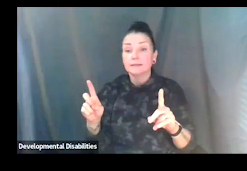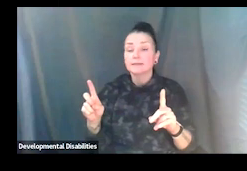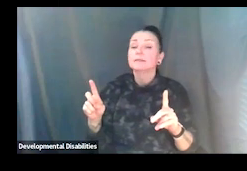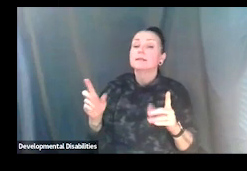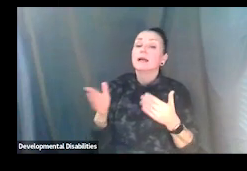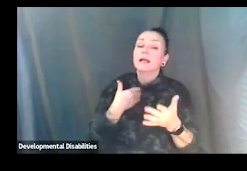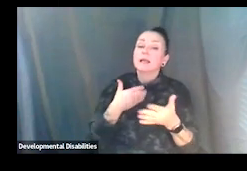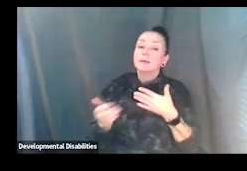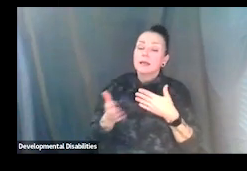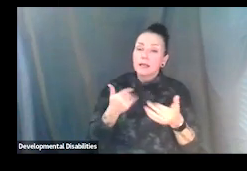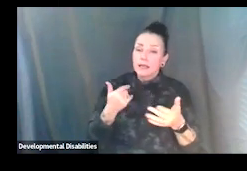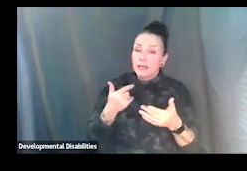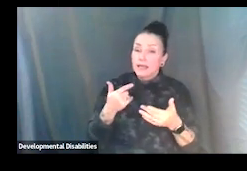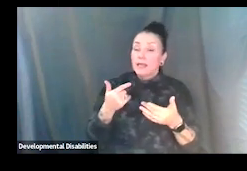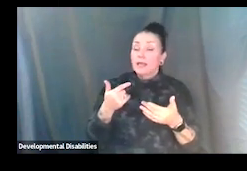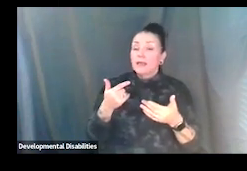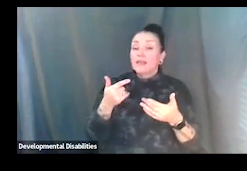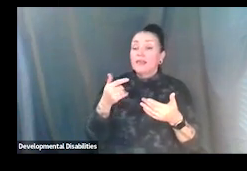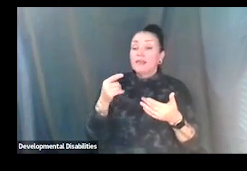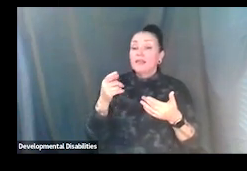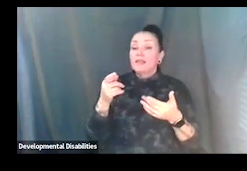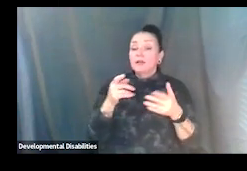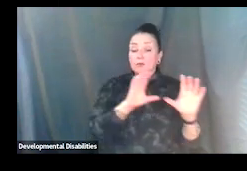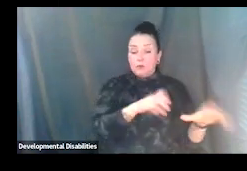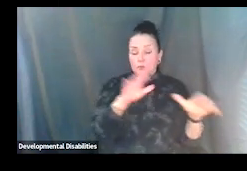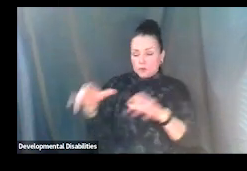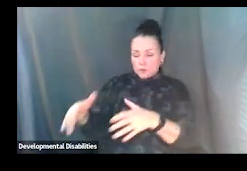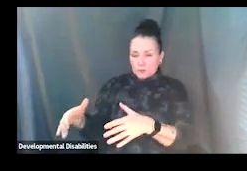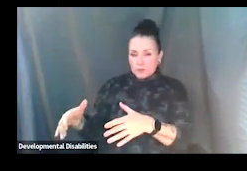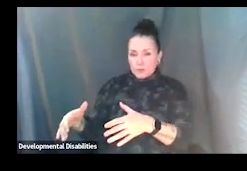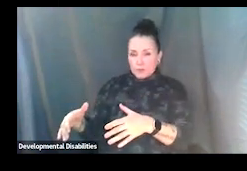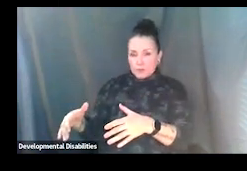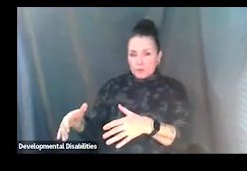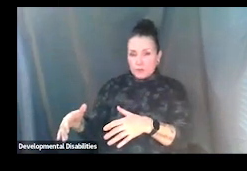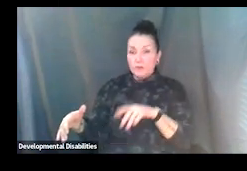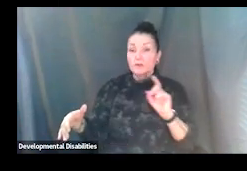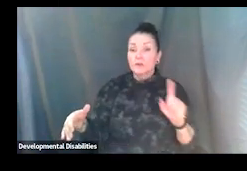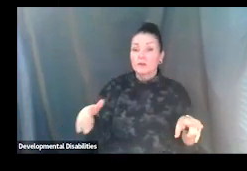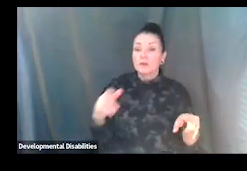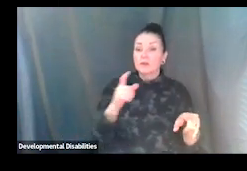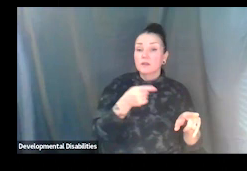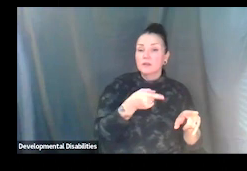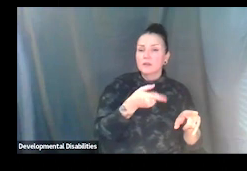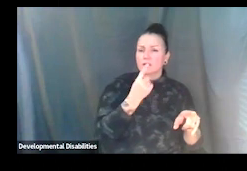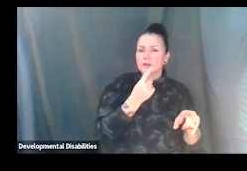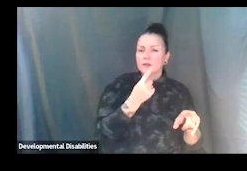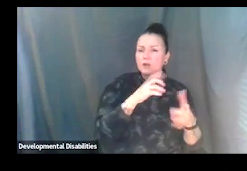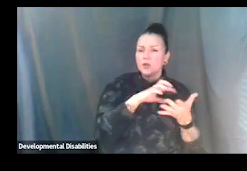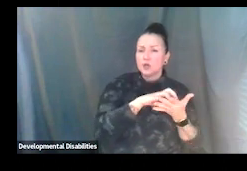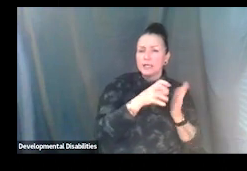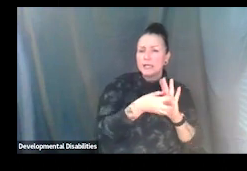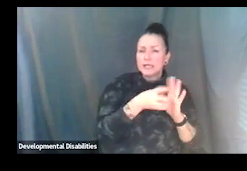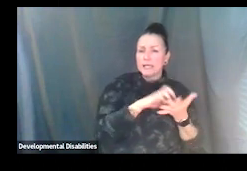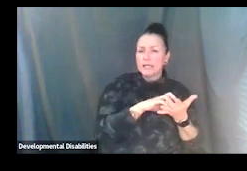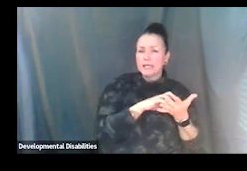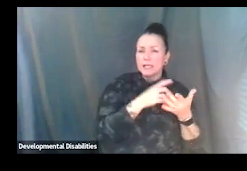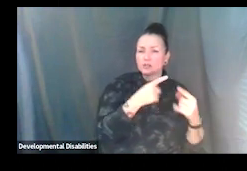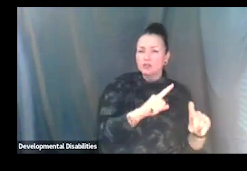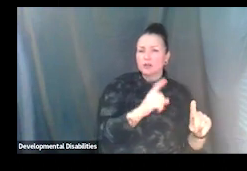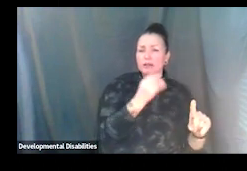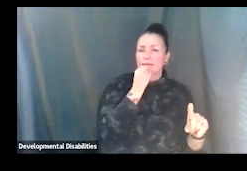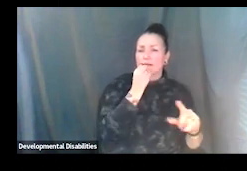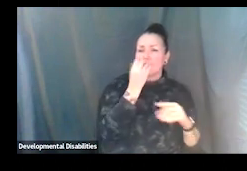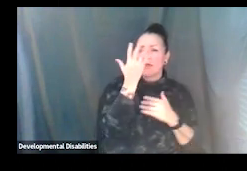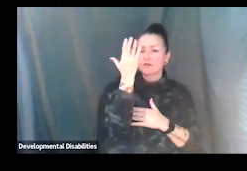children so they were divided into two groups. People in one group received a cookie at lunch and dinner, I think, for 2 weeks, which did not